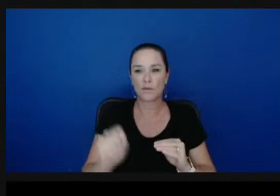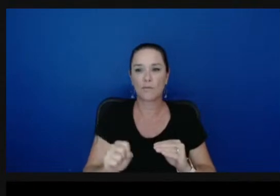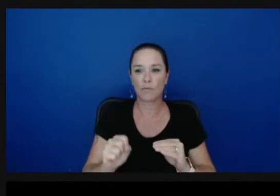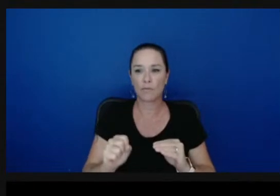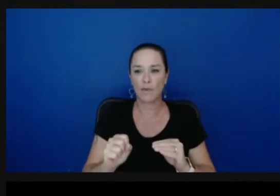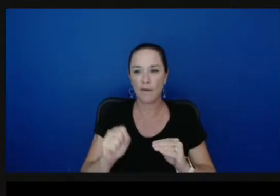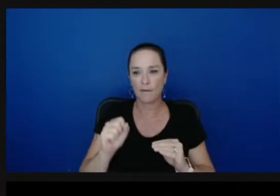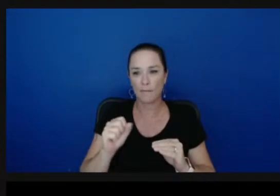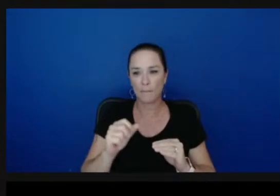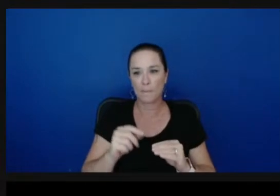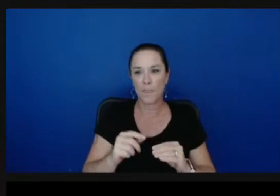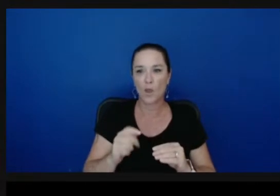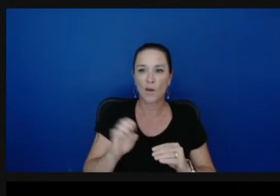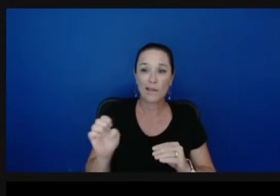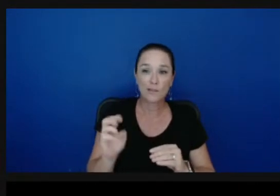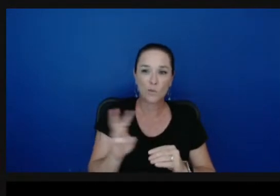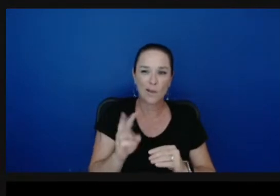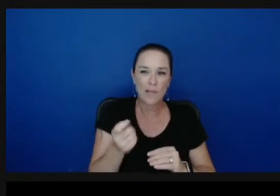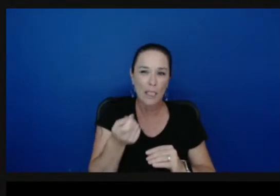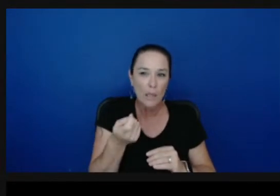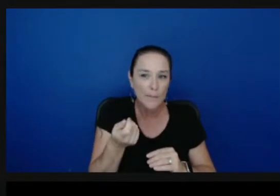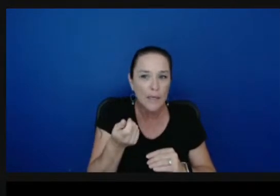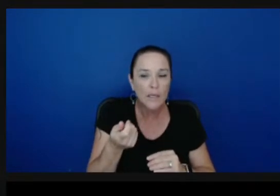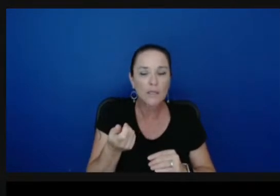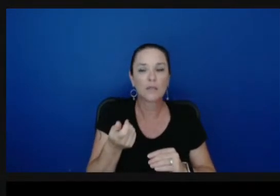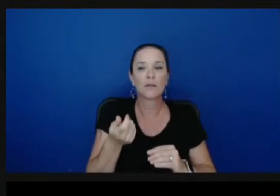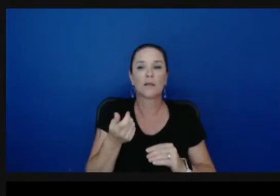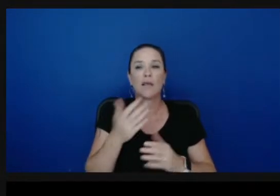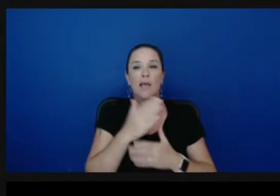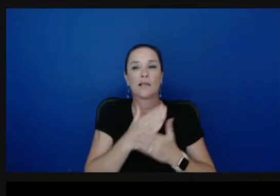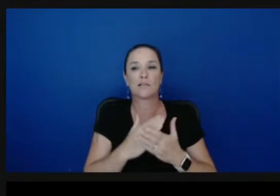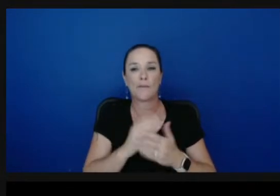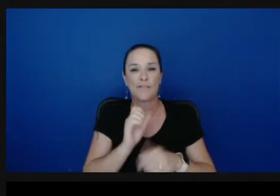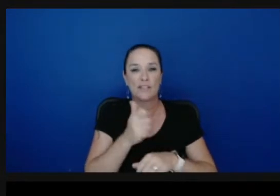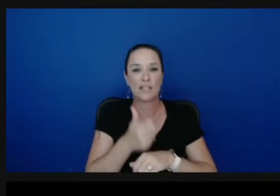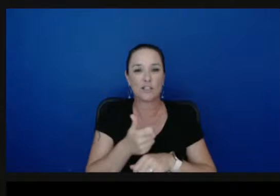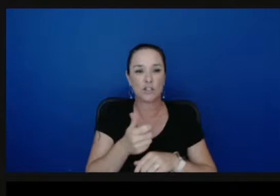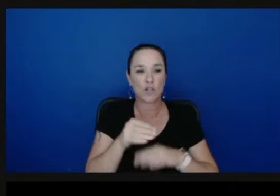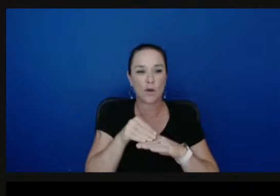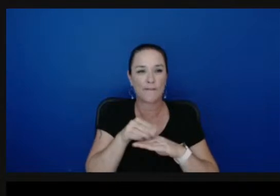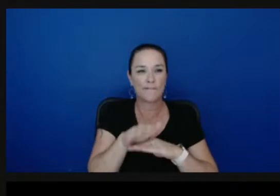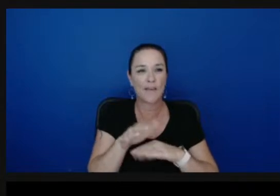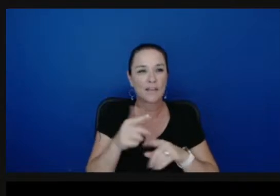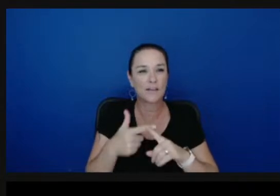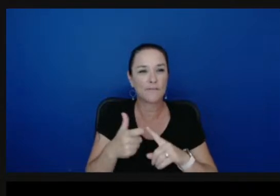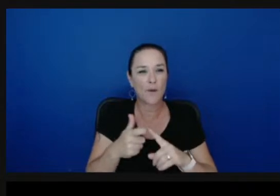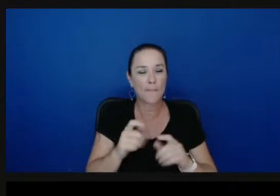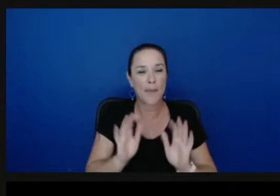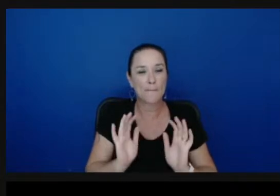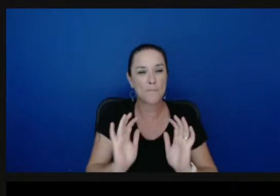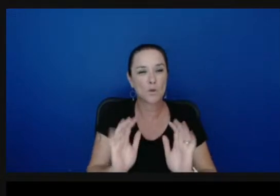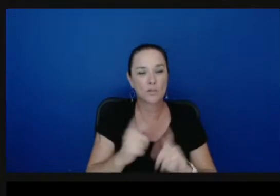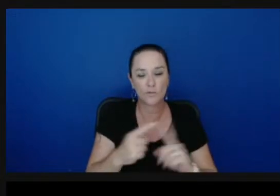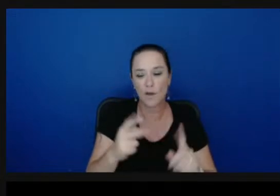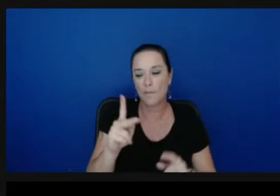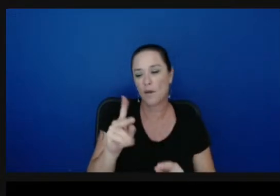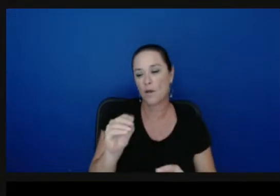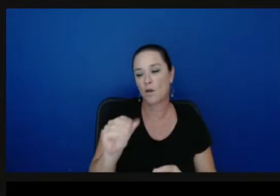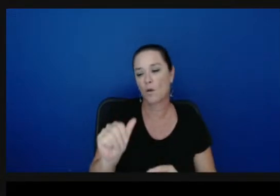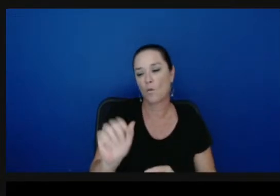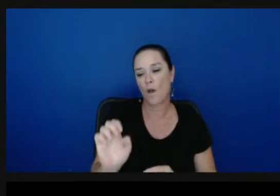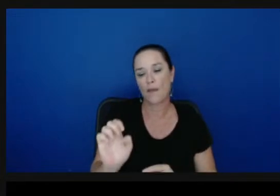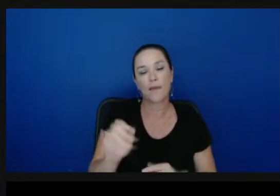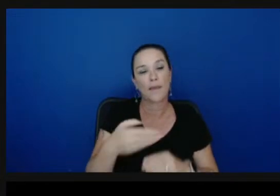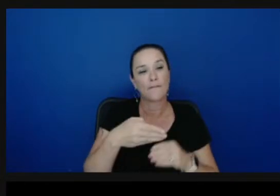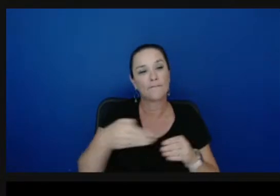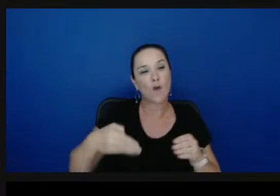little extra as some of these stations get affected by the push from the Koaʻe that's west of it. And we can do this east